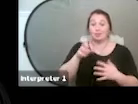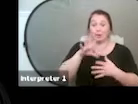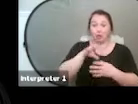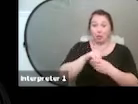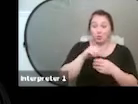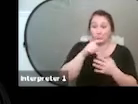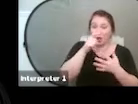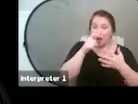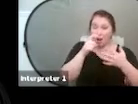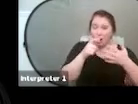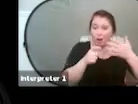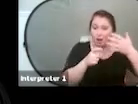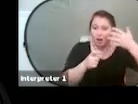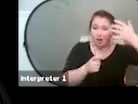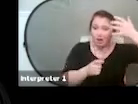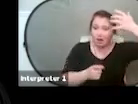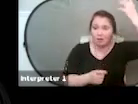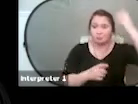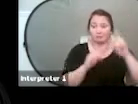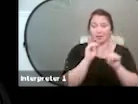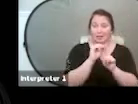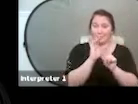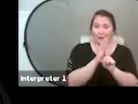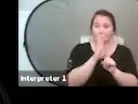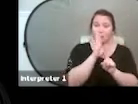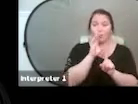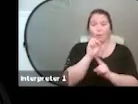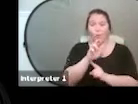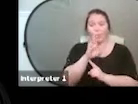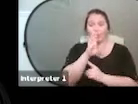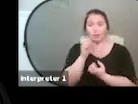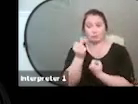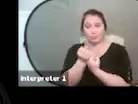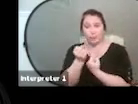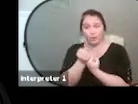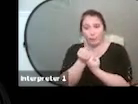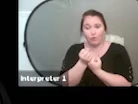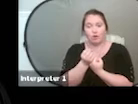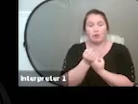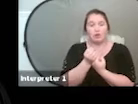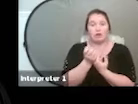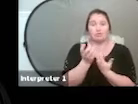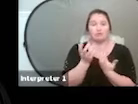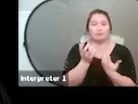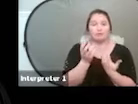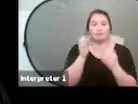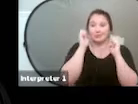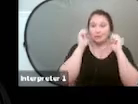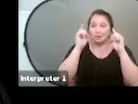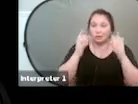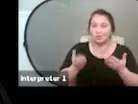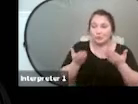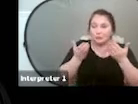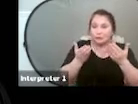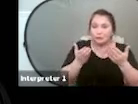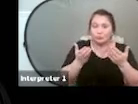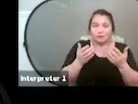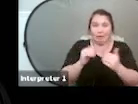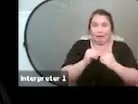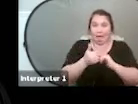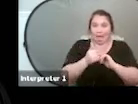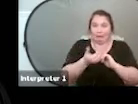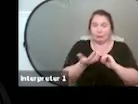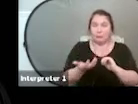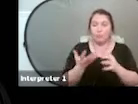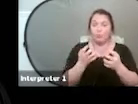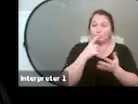from how does this impact or support our educational delivery pedagogy. We also want